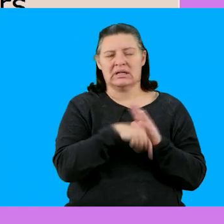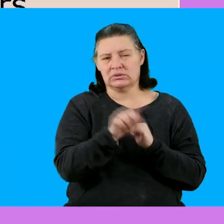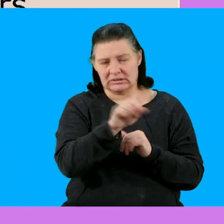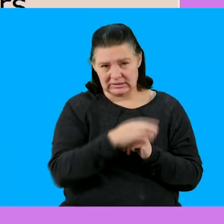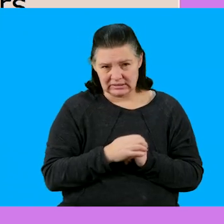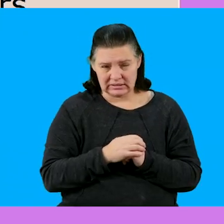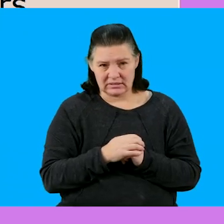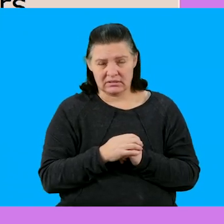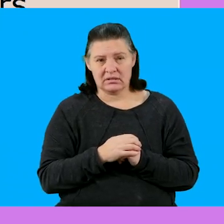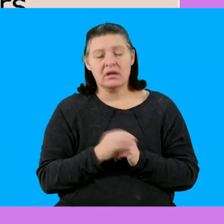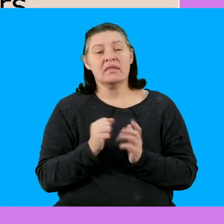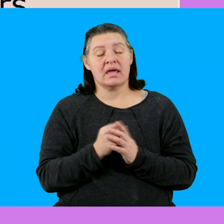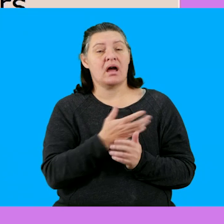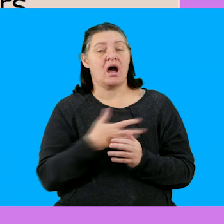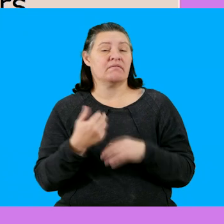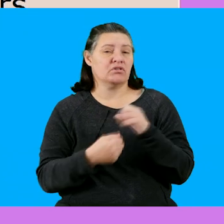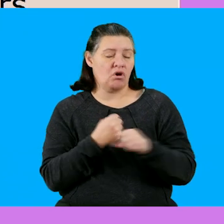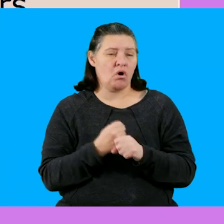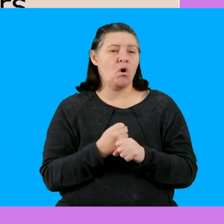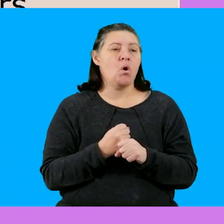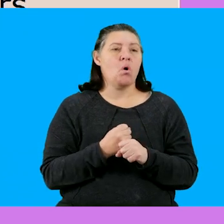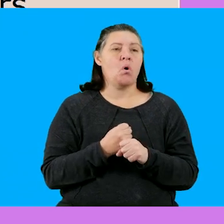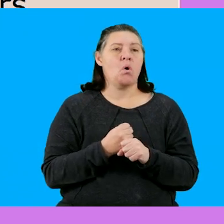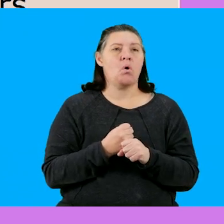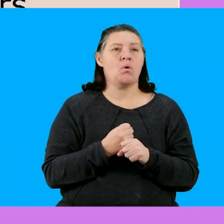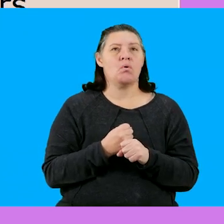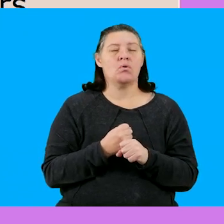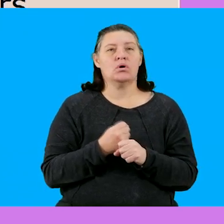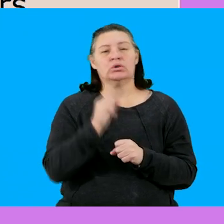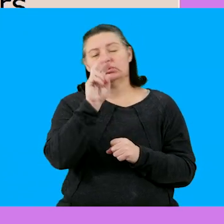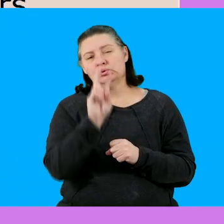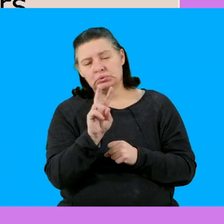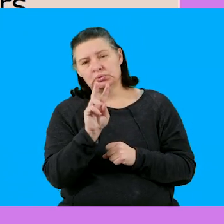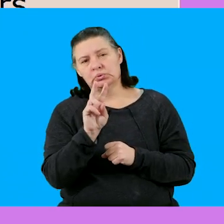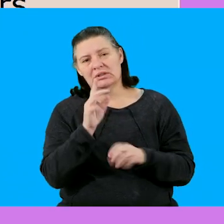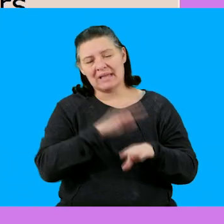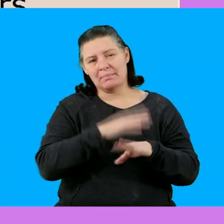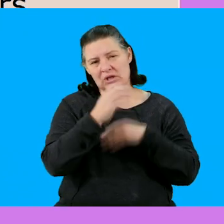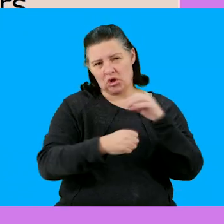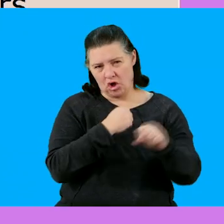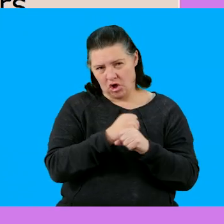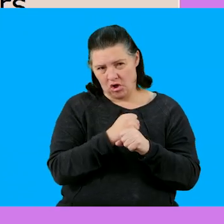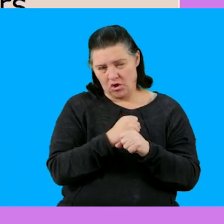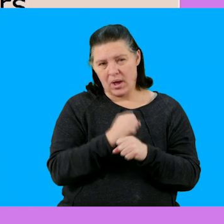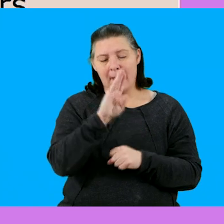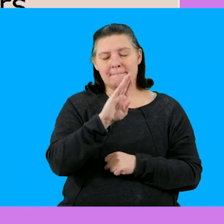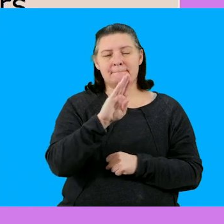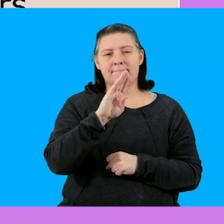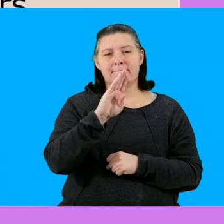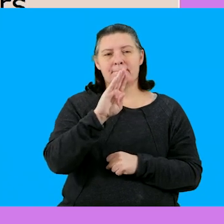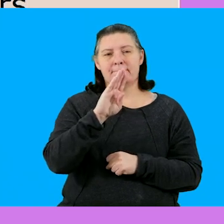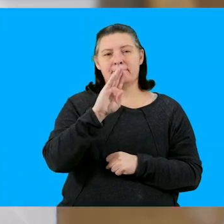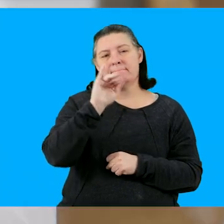context is saying. Then half yearly or biannual, right, is twice. The word bi refers to two, bicycle,